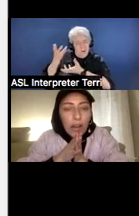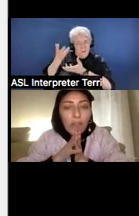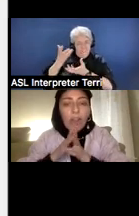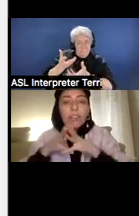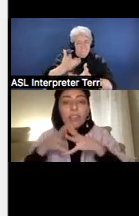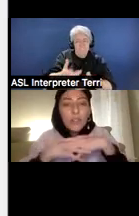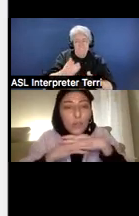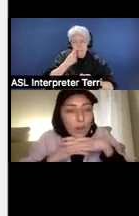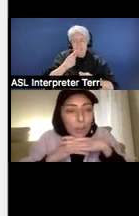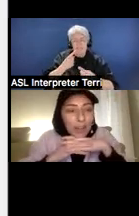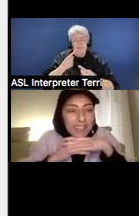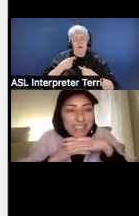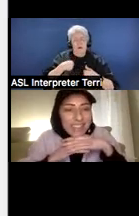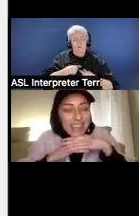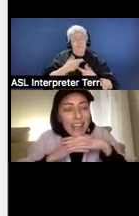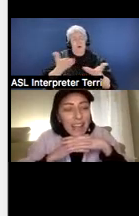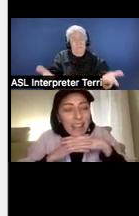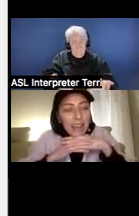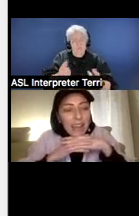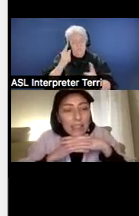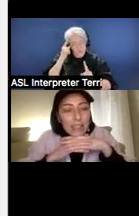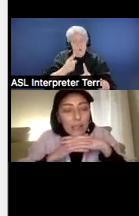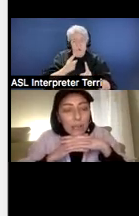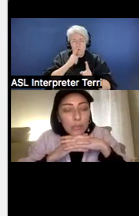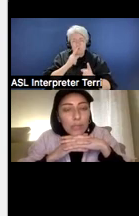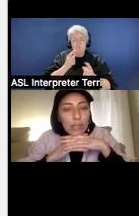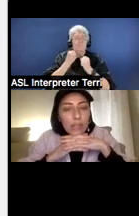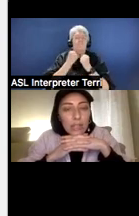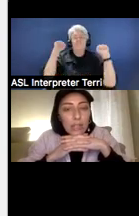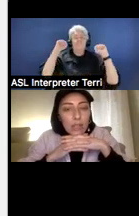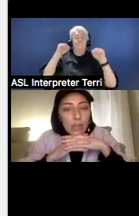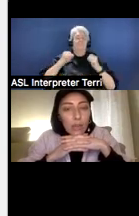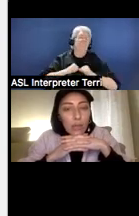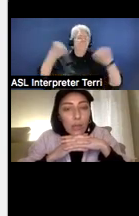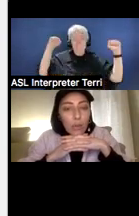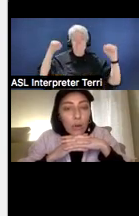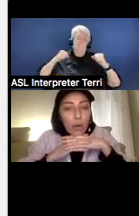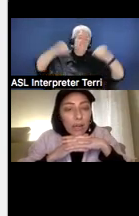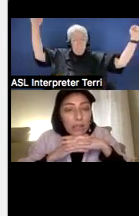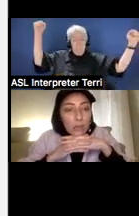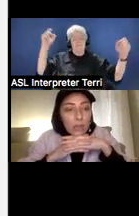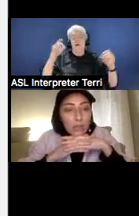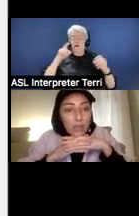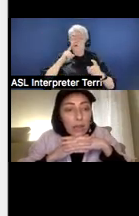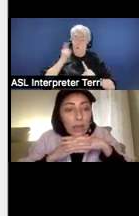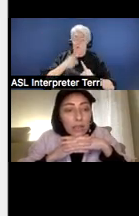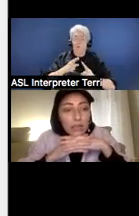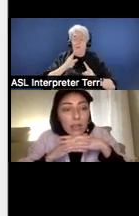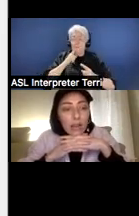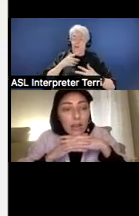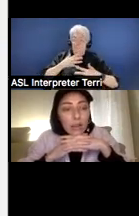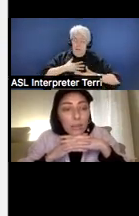are gathering to upend, that connecting through our bodies when doing